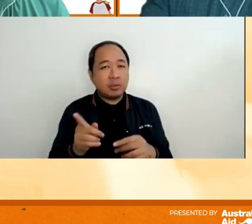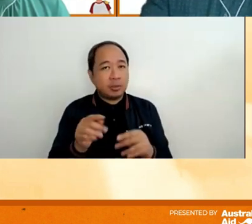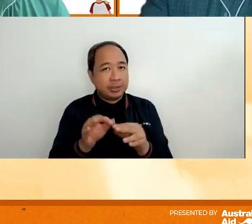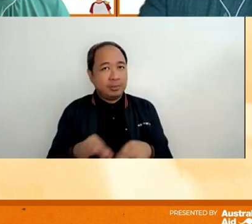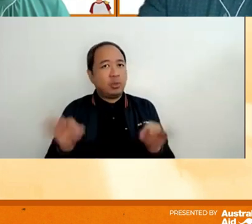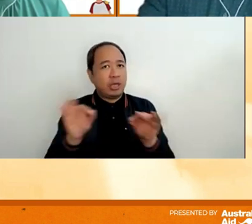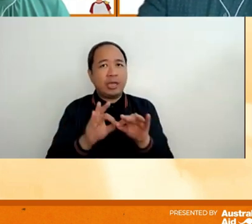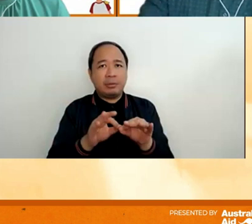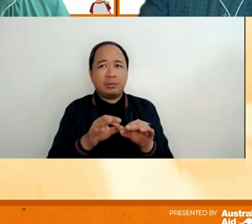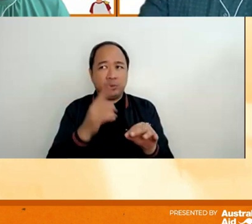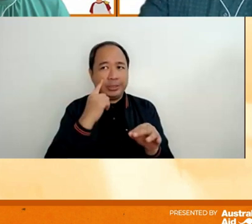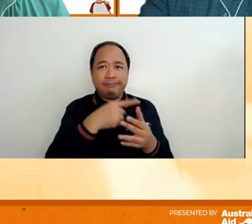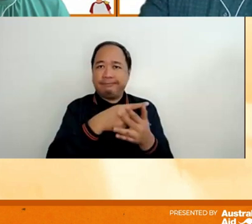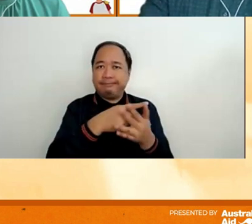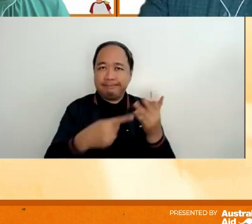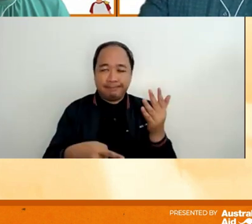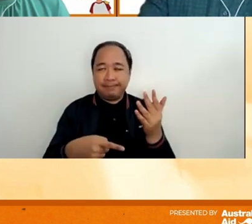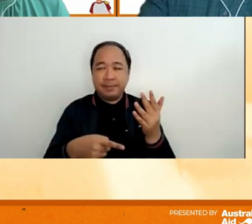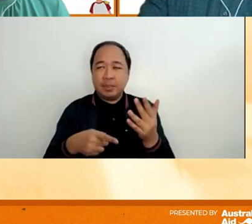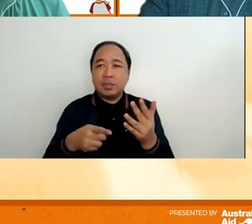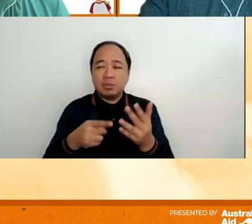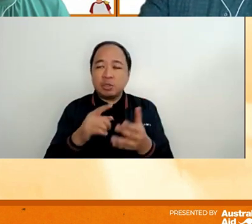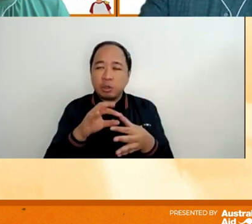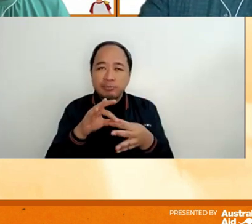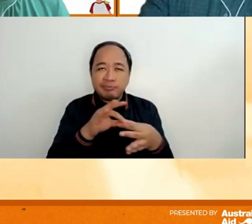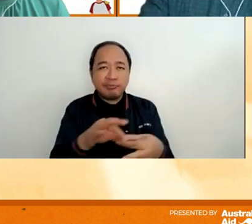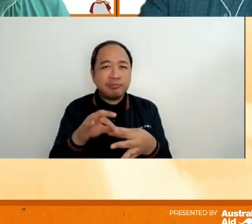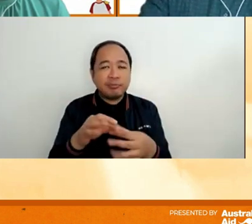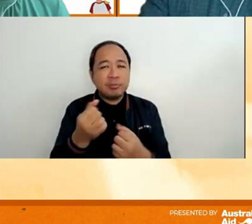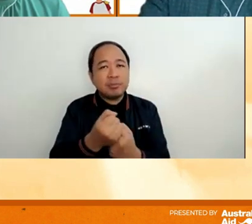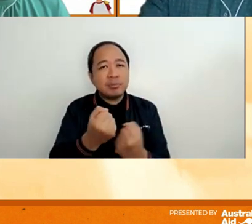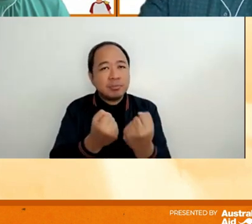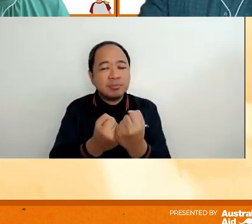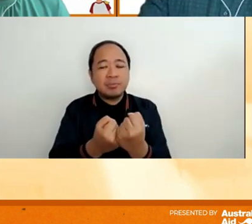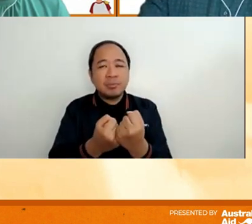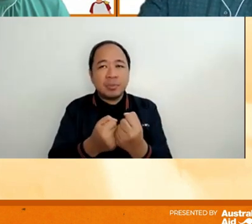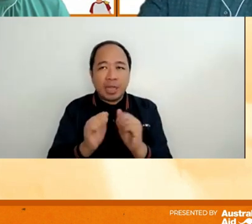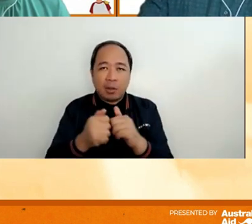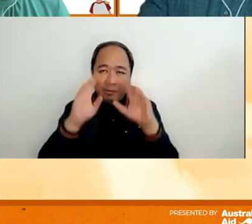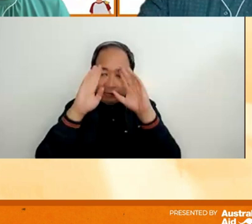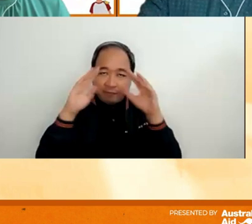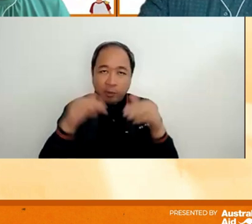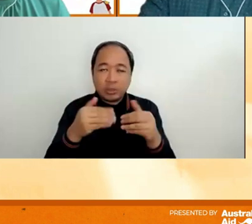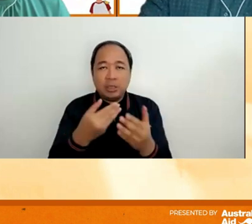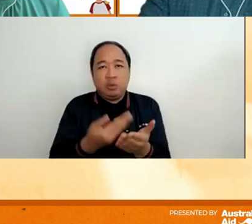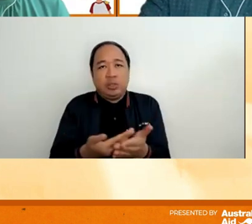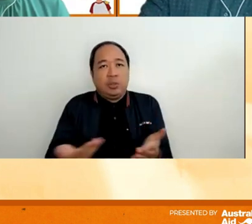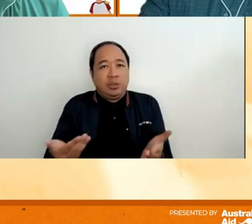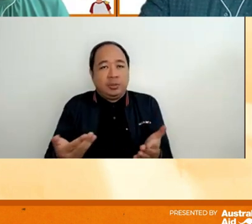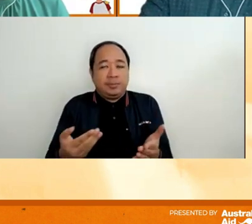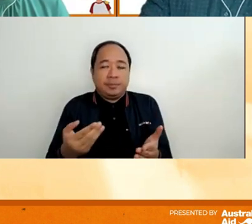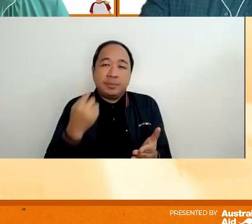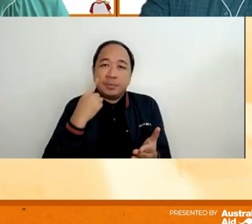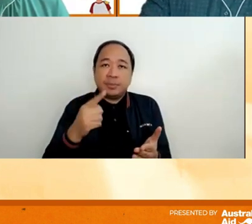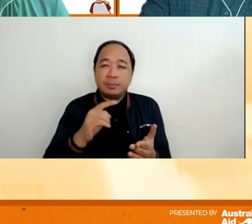lahat po ng mga settings na to magtulong-tulong to focus our resources for the implementation